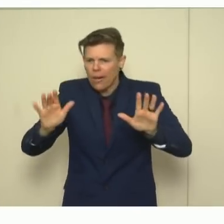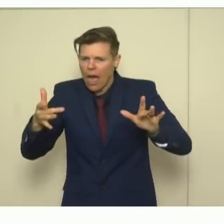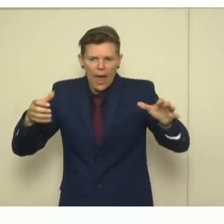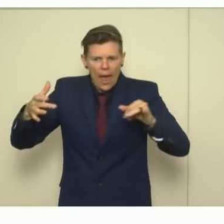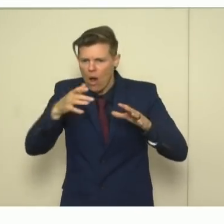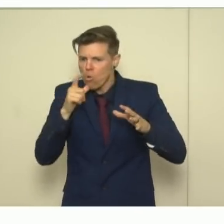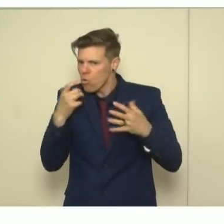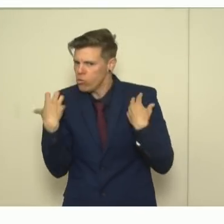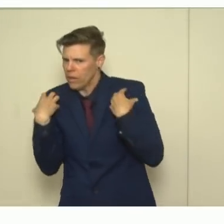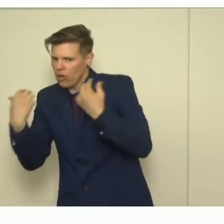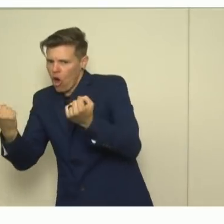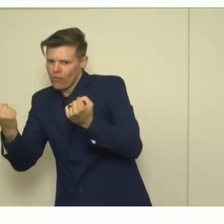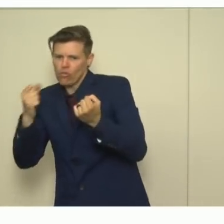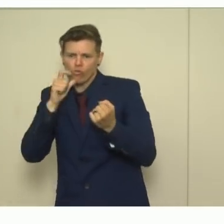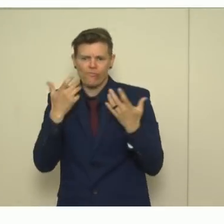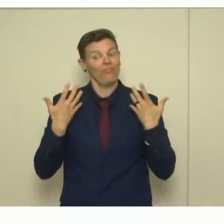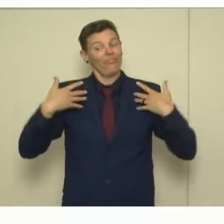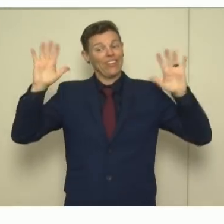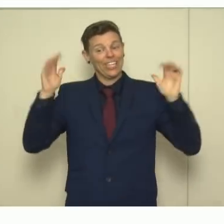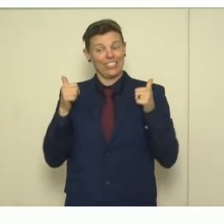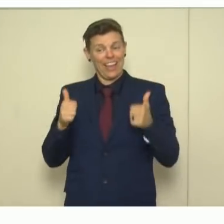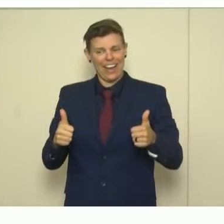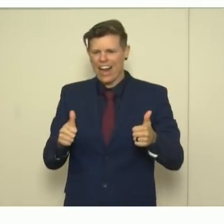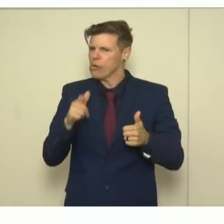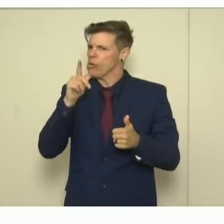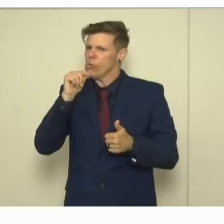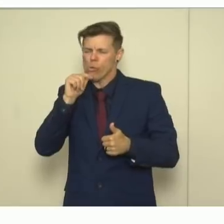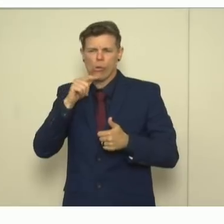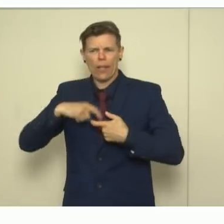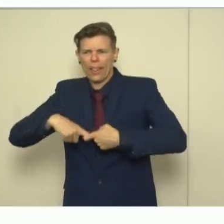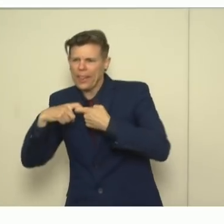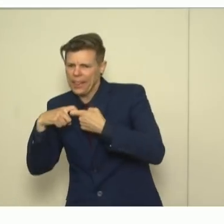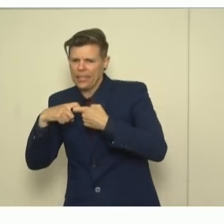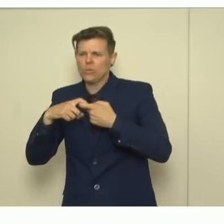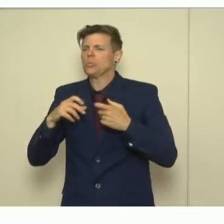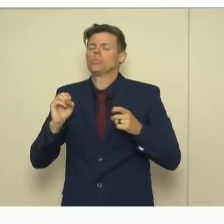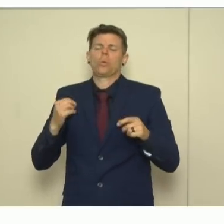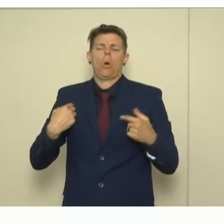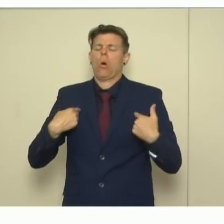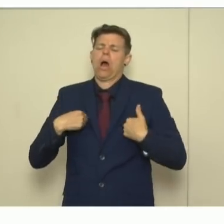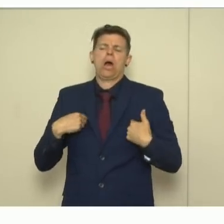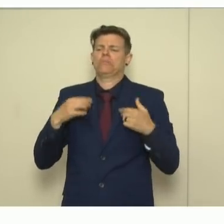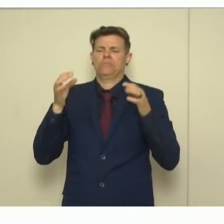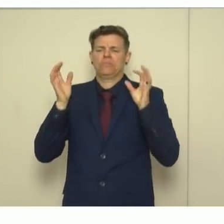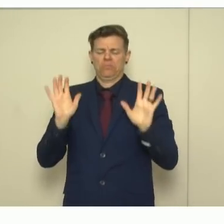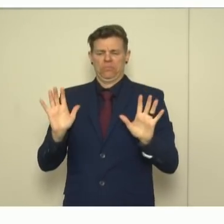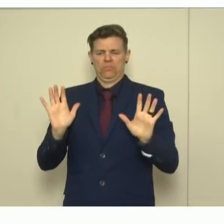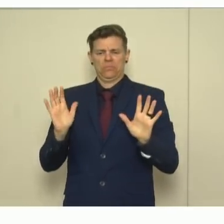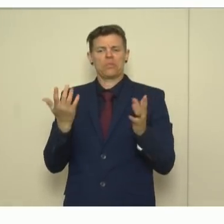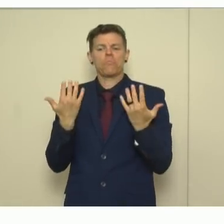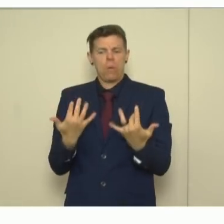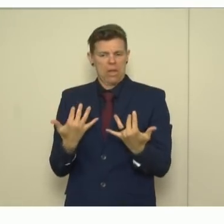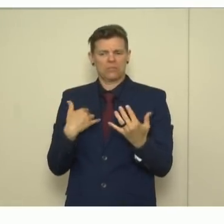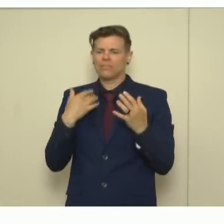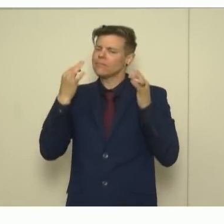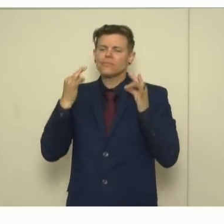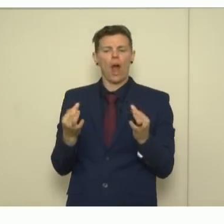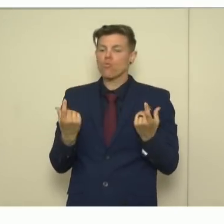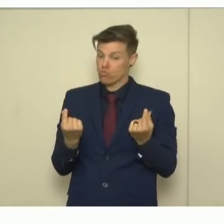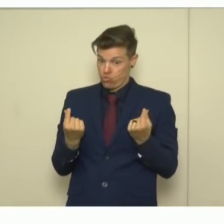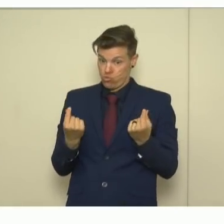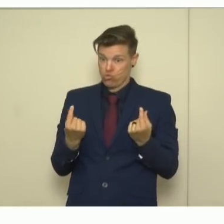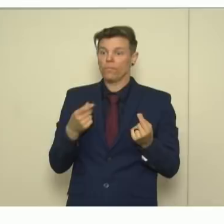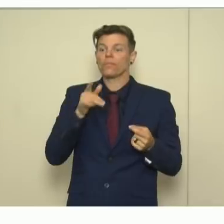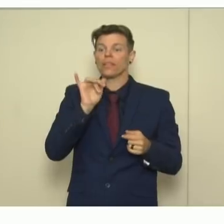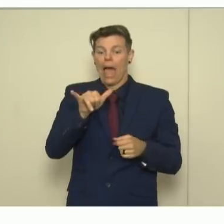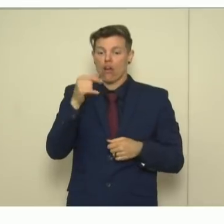the way of thinking about this, and in an effort to be responsive to public requests for more data, here's what we came up with. So first, that green shaded